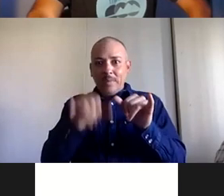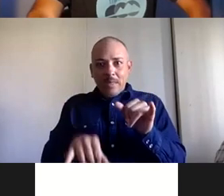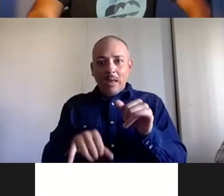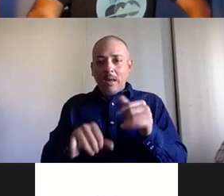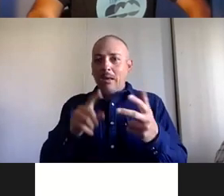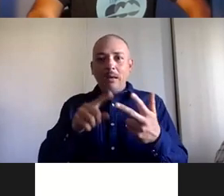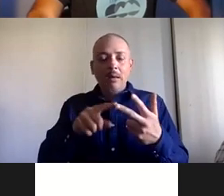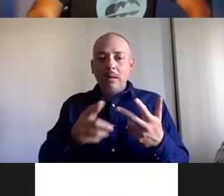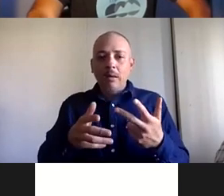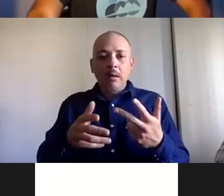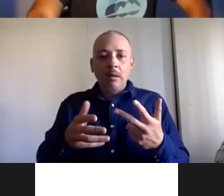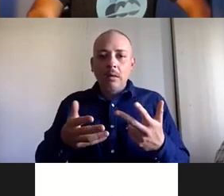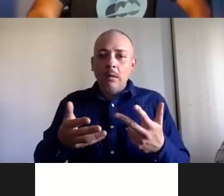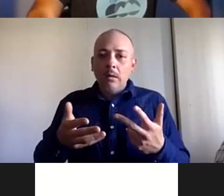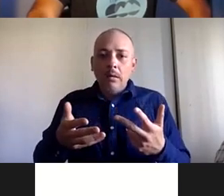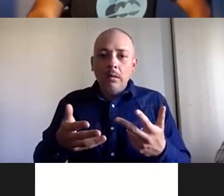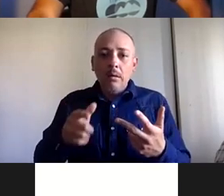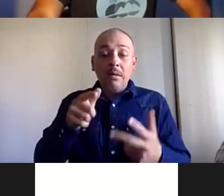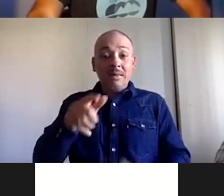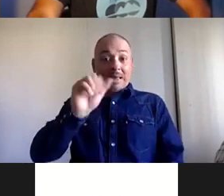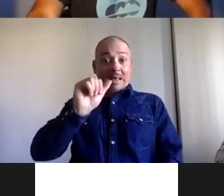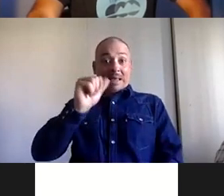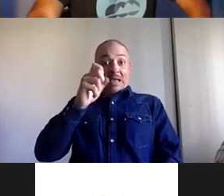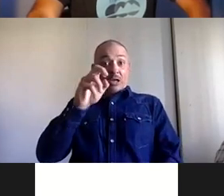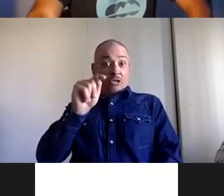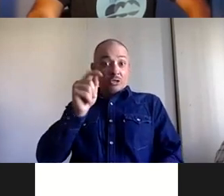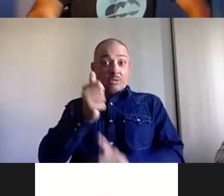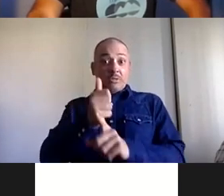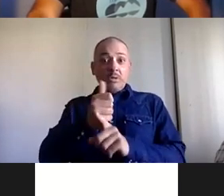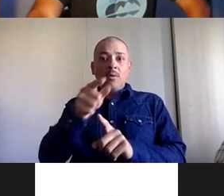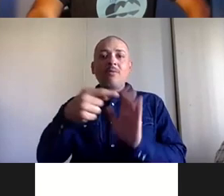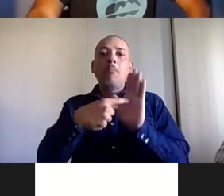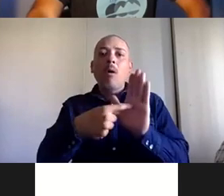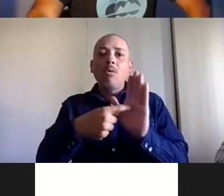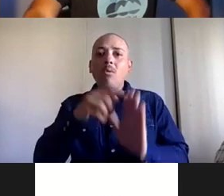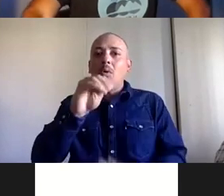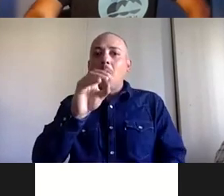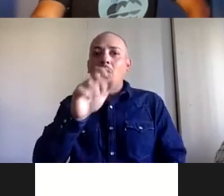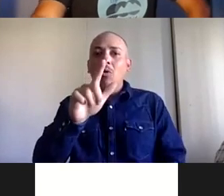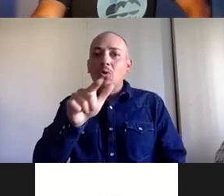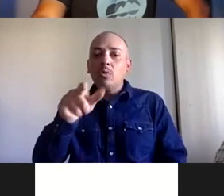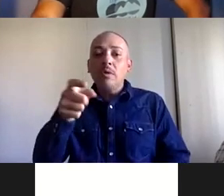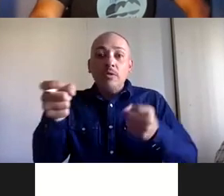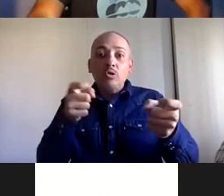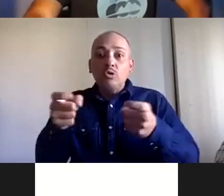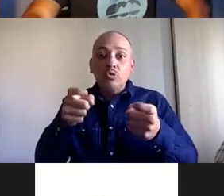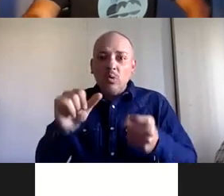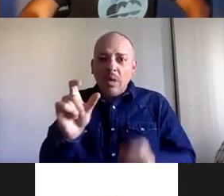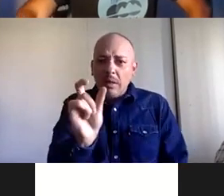move. The agent here will be the model that controls this